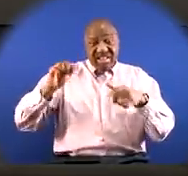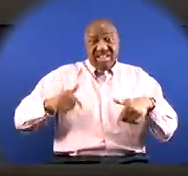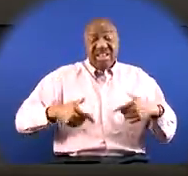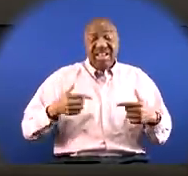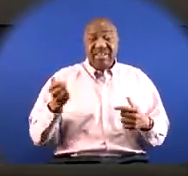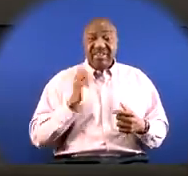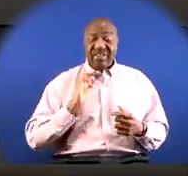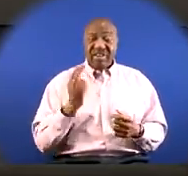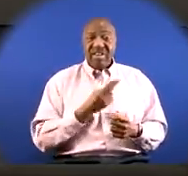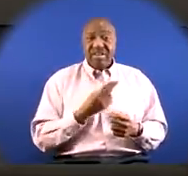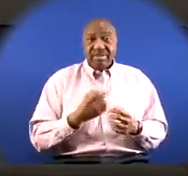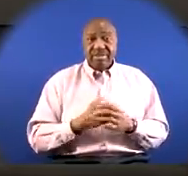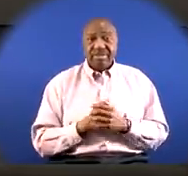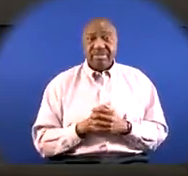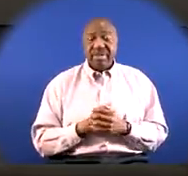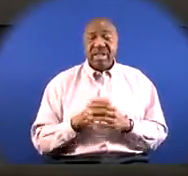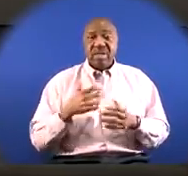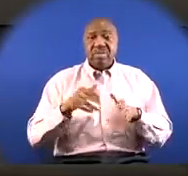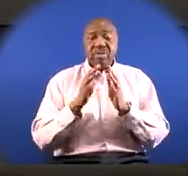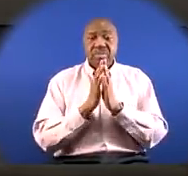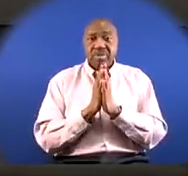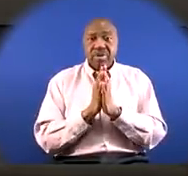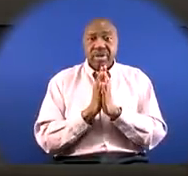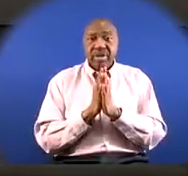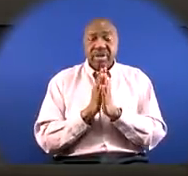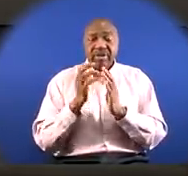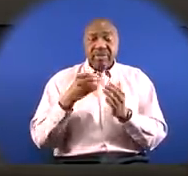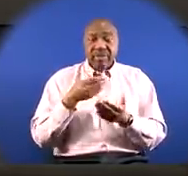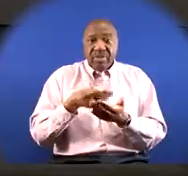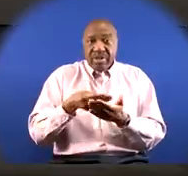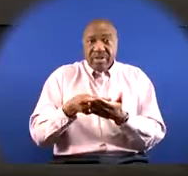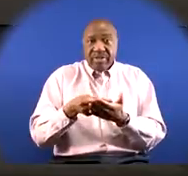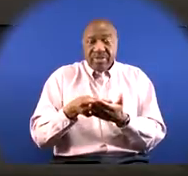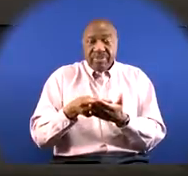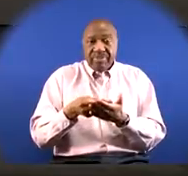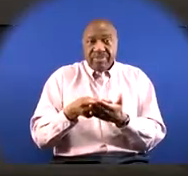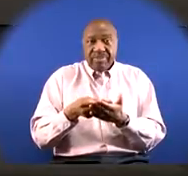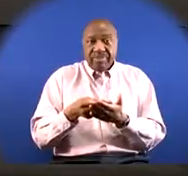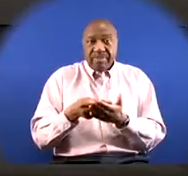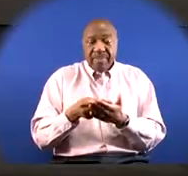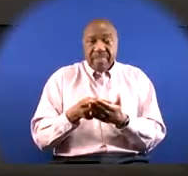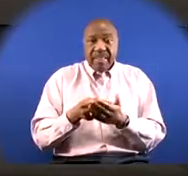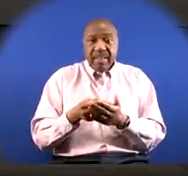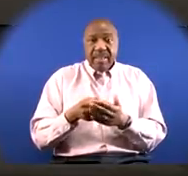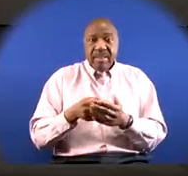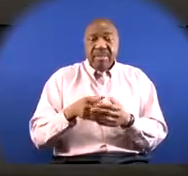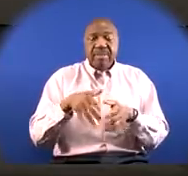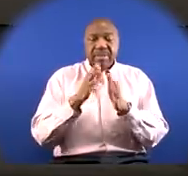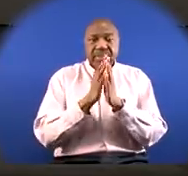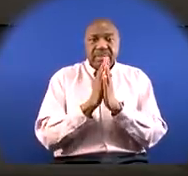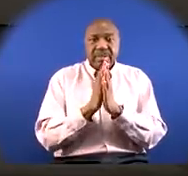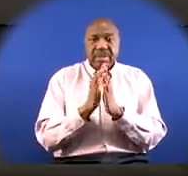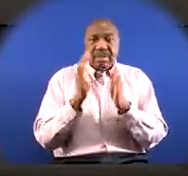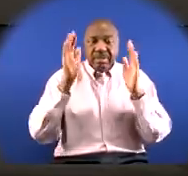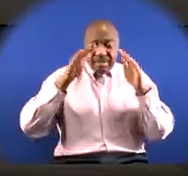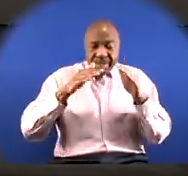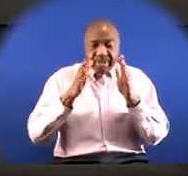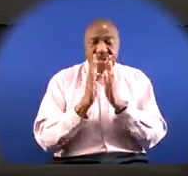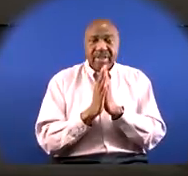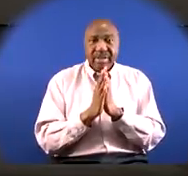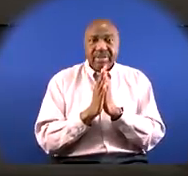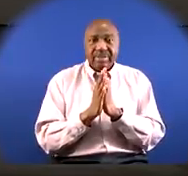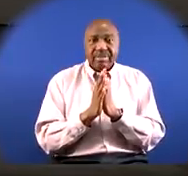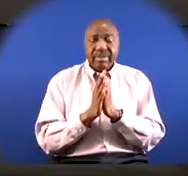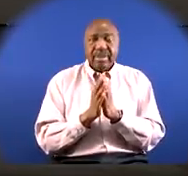Lord this afternoon, I want to consecrate them in prayer. So as the people of God, won't you bow with me and let us